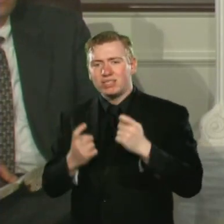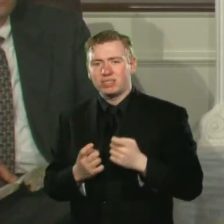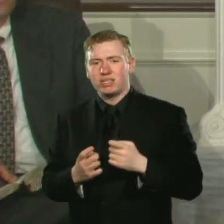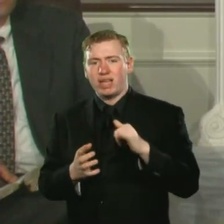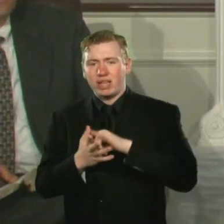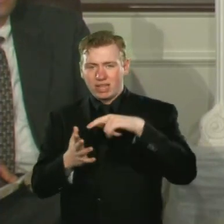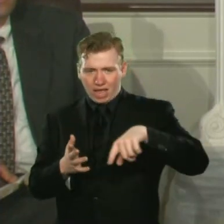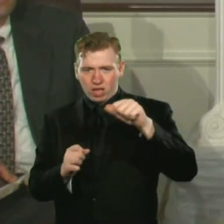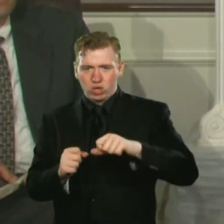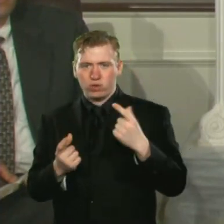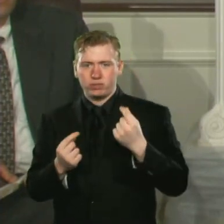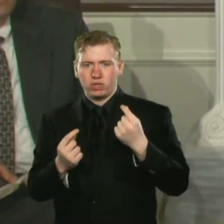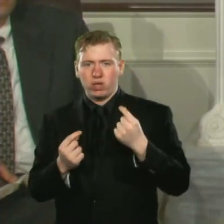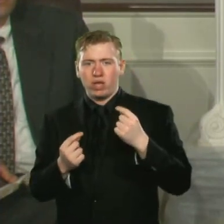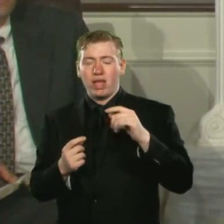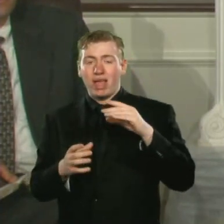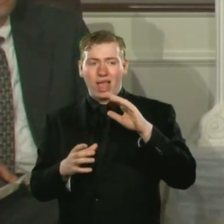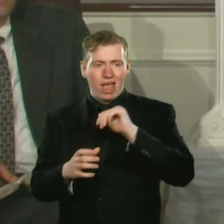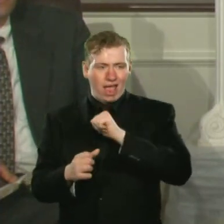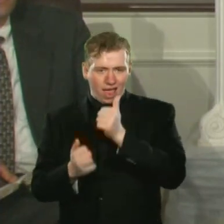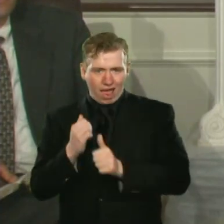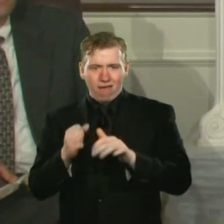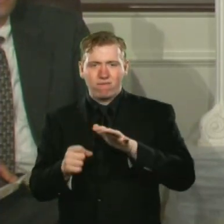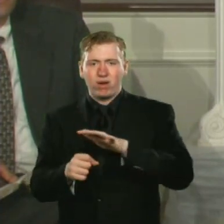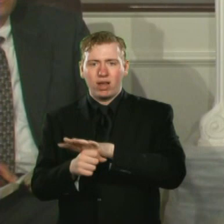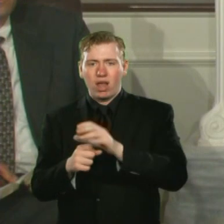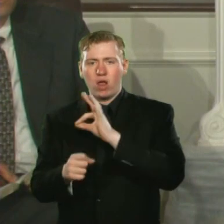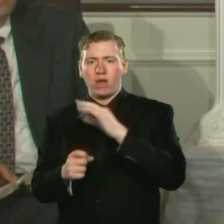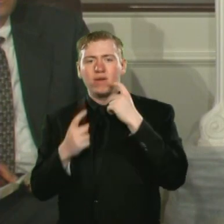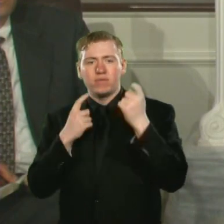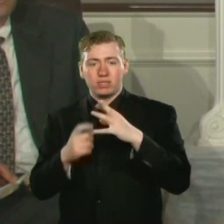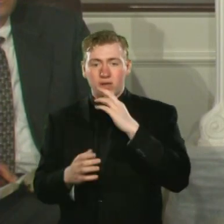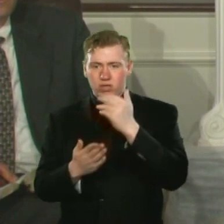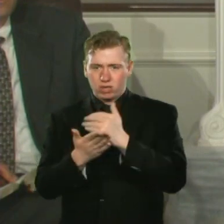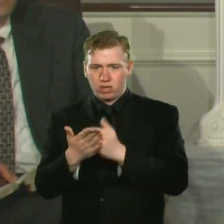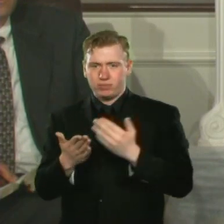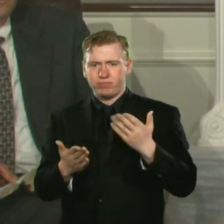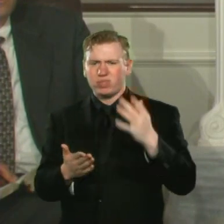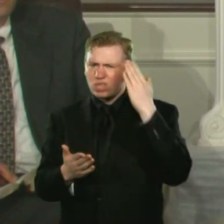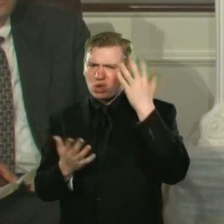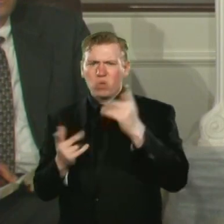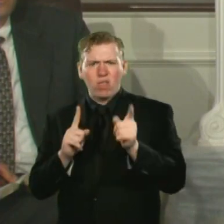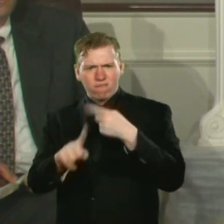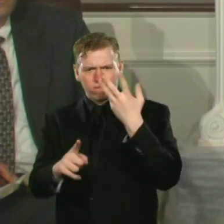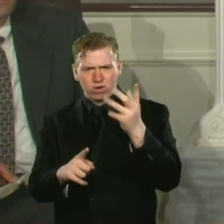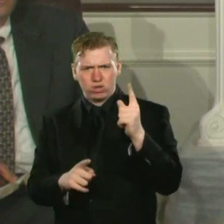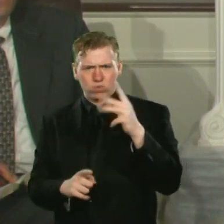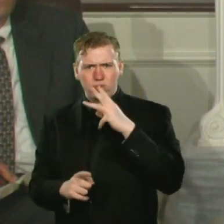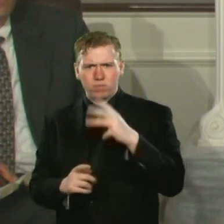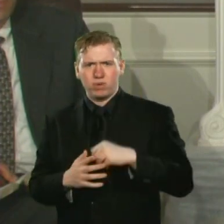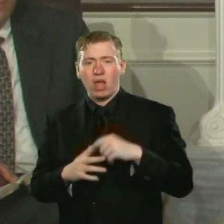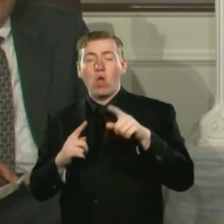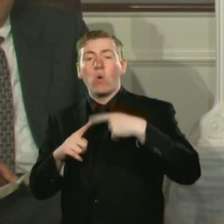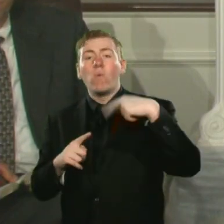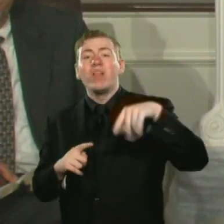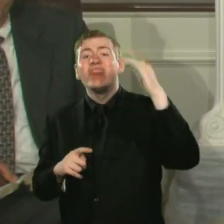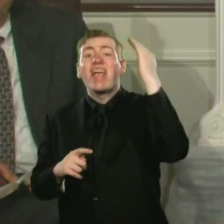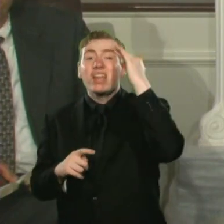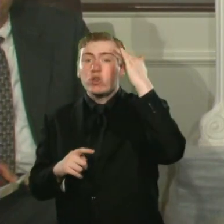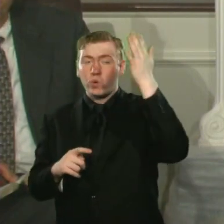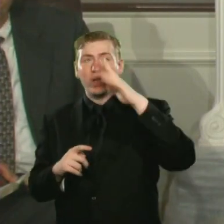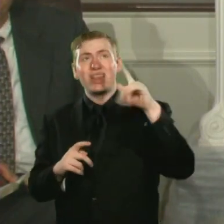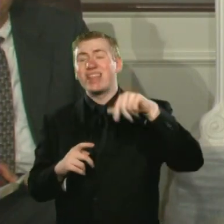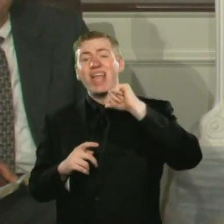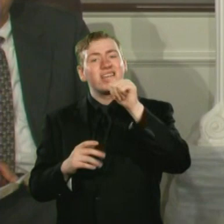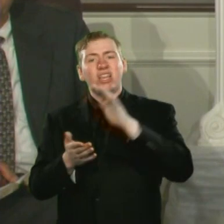sin that you can do, category of sins. They're listed there. You know what the first one was? When they knew God, they